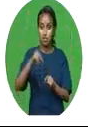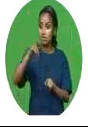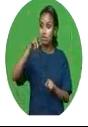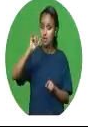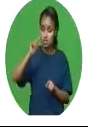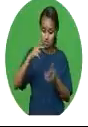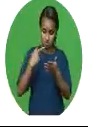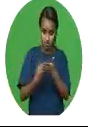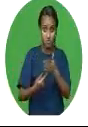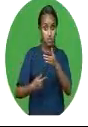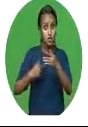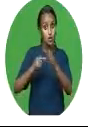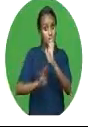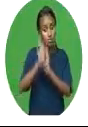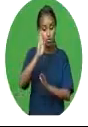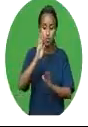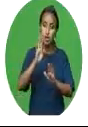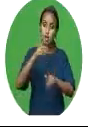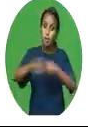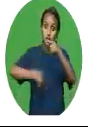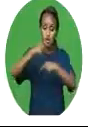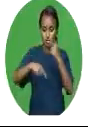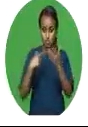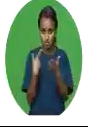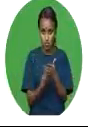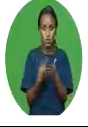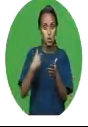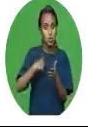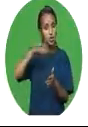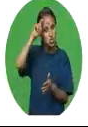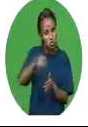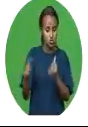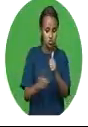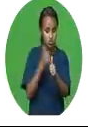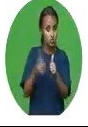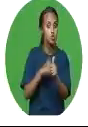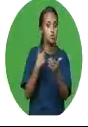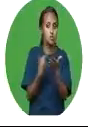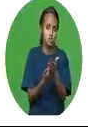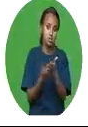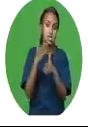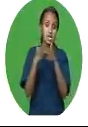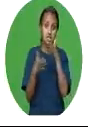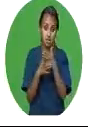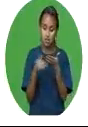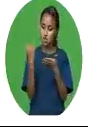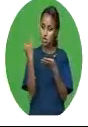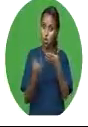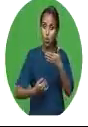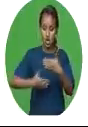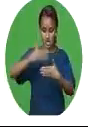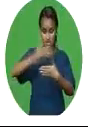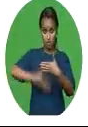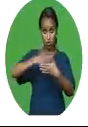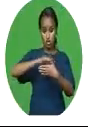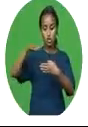develop the pattern of a rectangular prism, we should follow the following steps. Draw the front